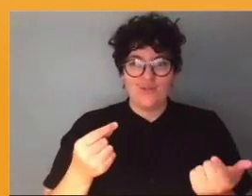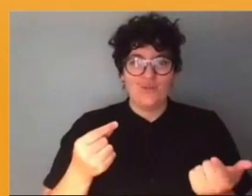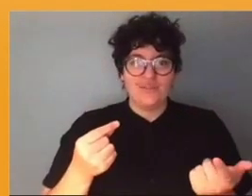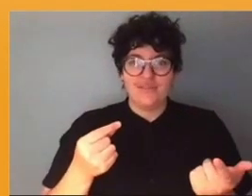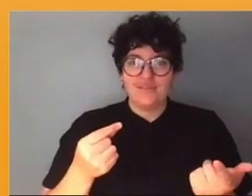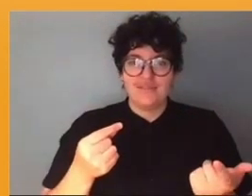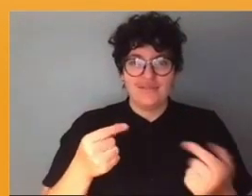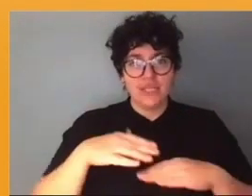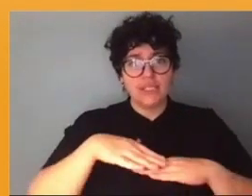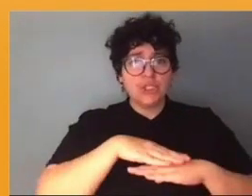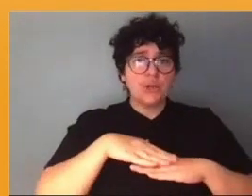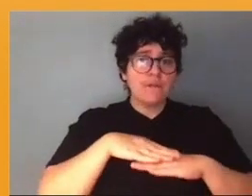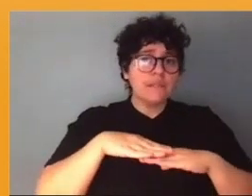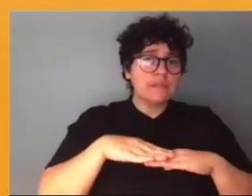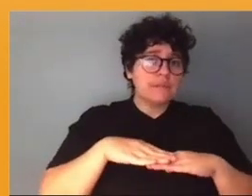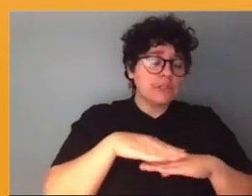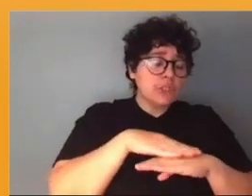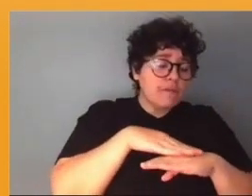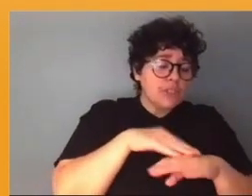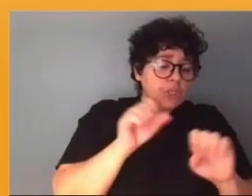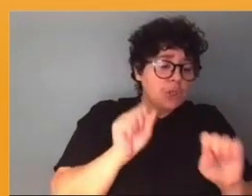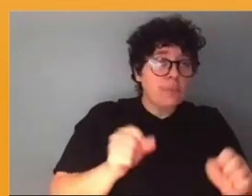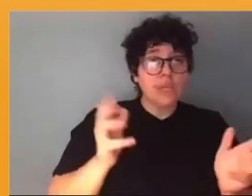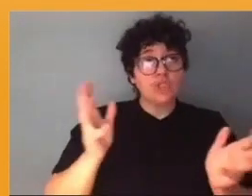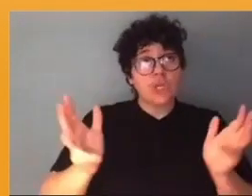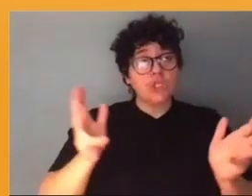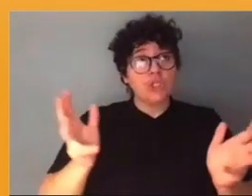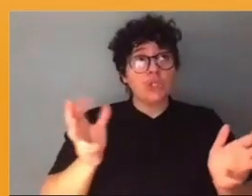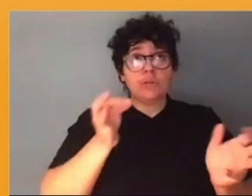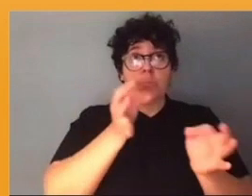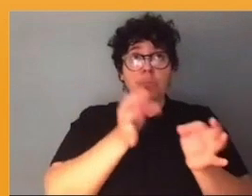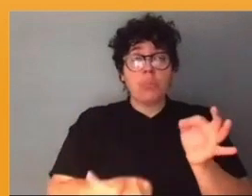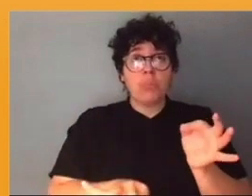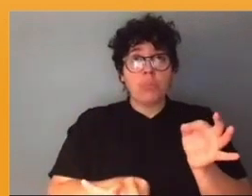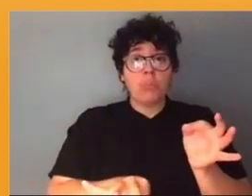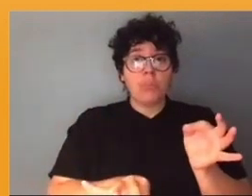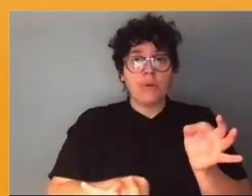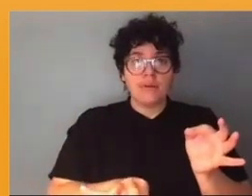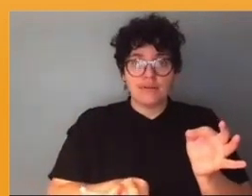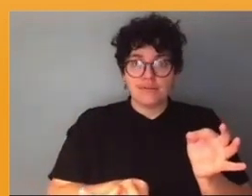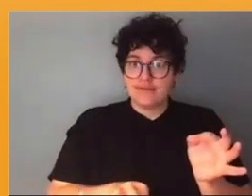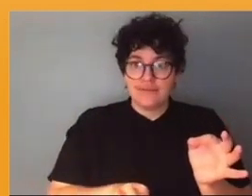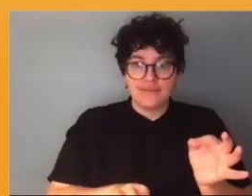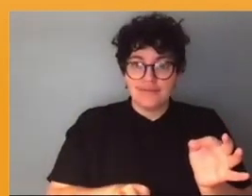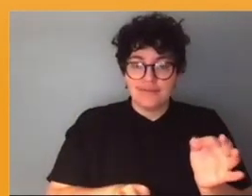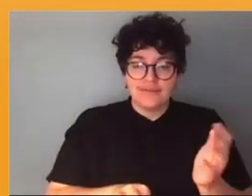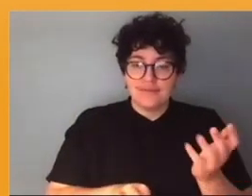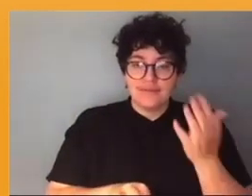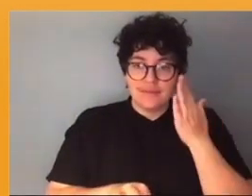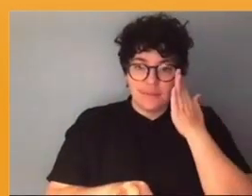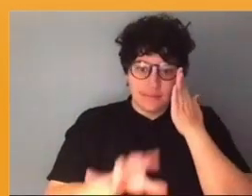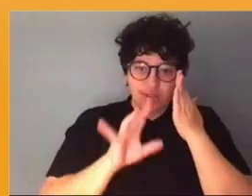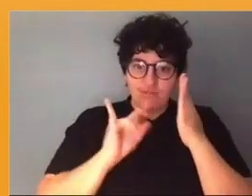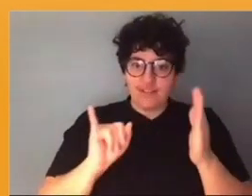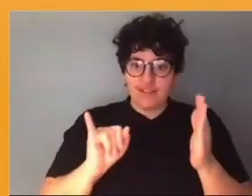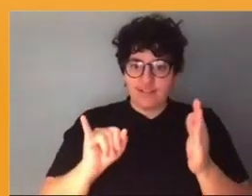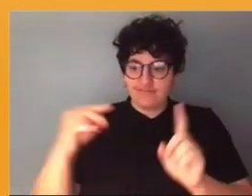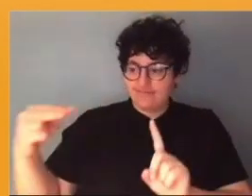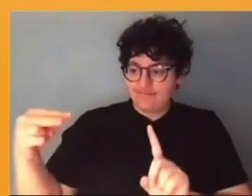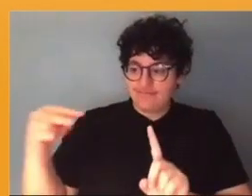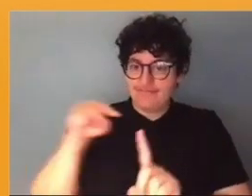could be surface level gestures per se, and frame them in such a